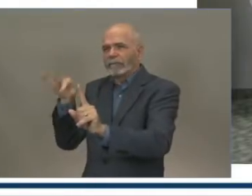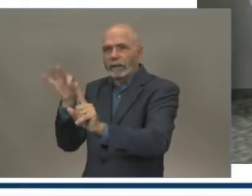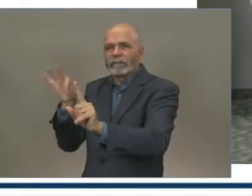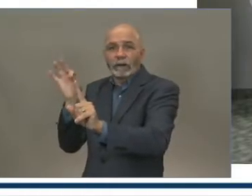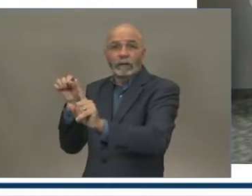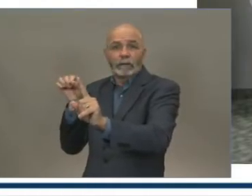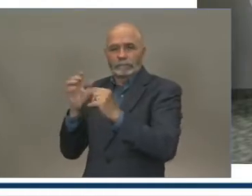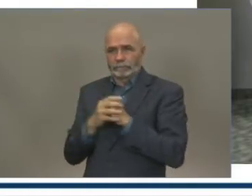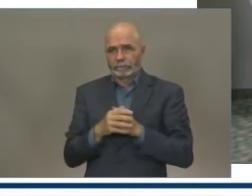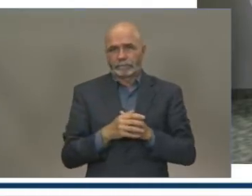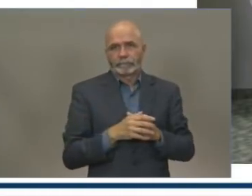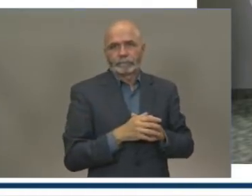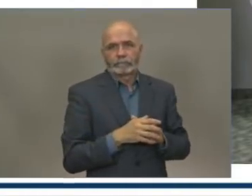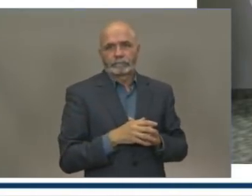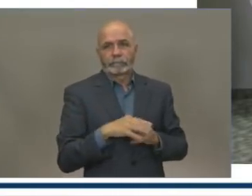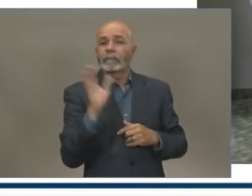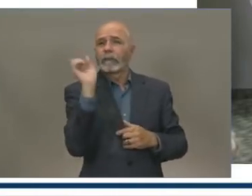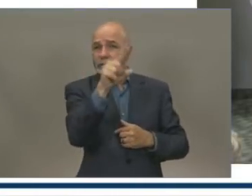Dr. Davis's